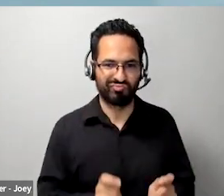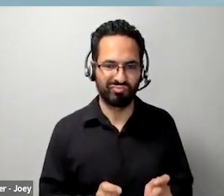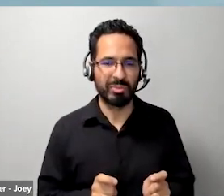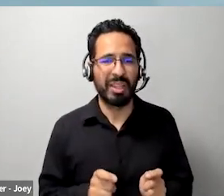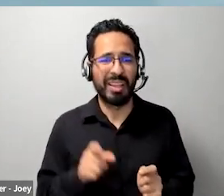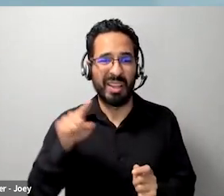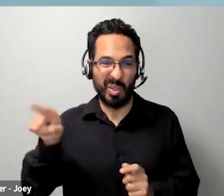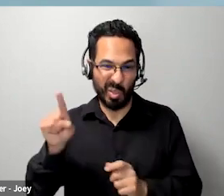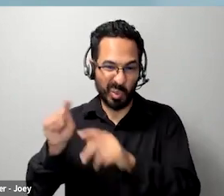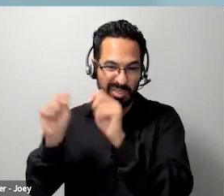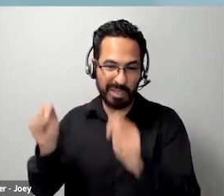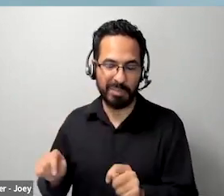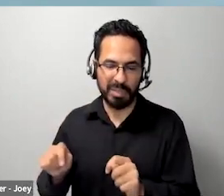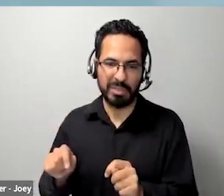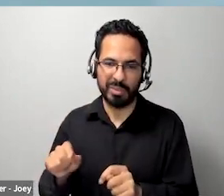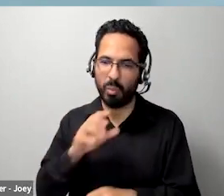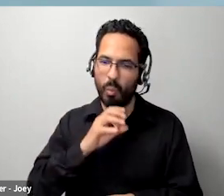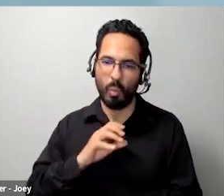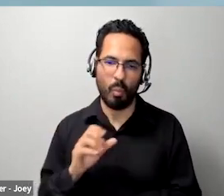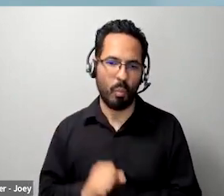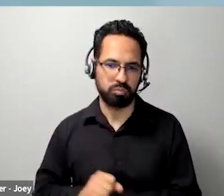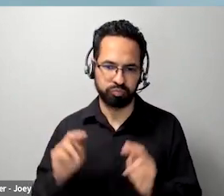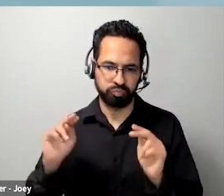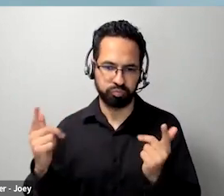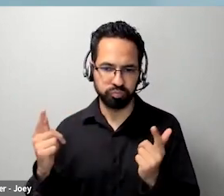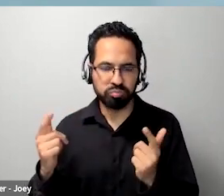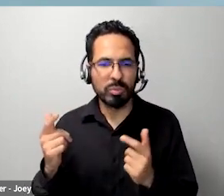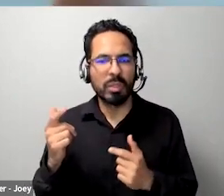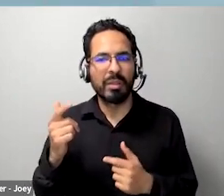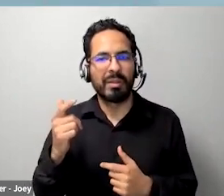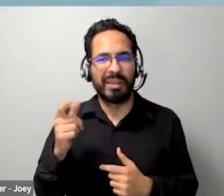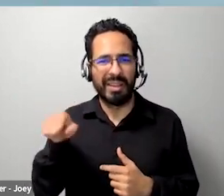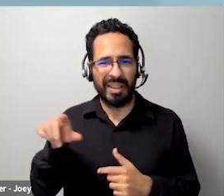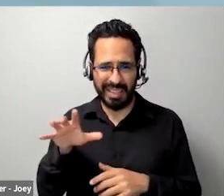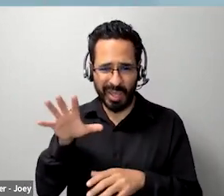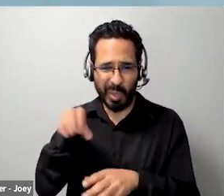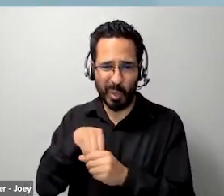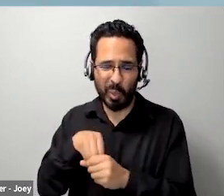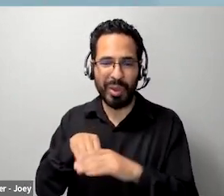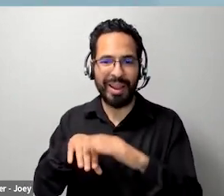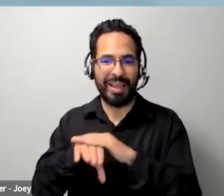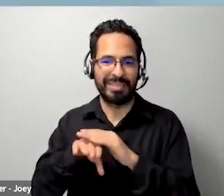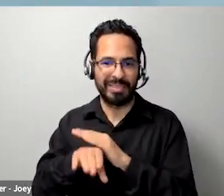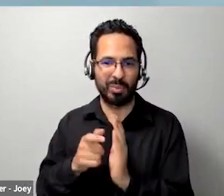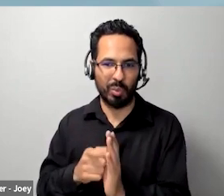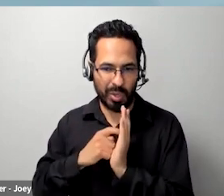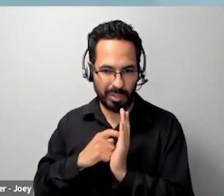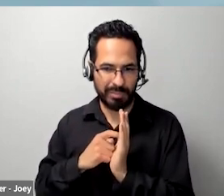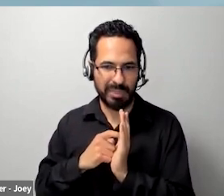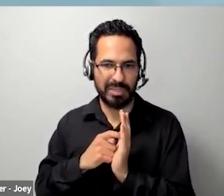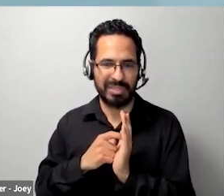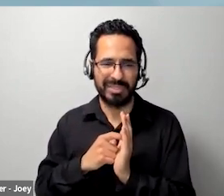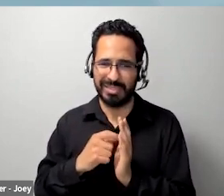those templates are very outdated, and they include these access requirements that truly